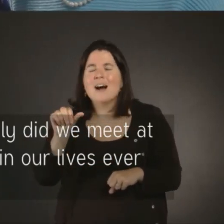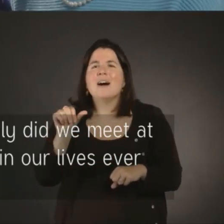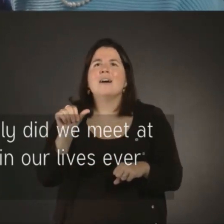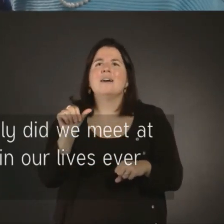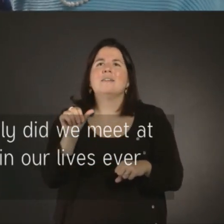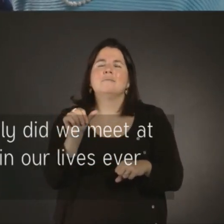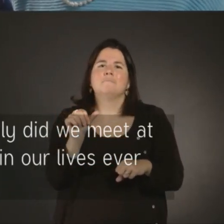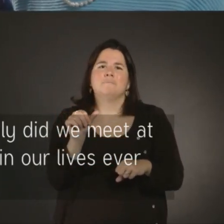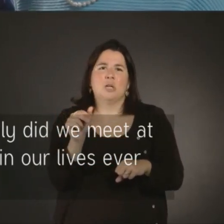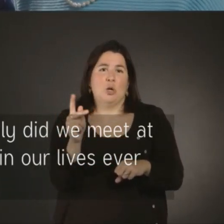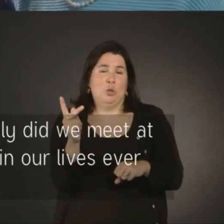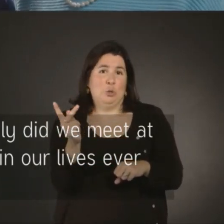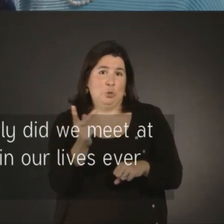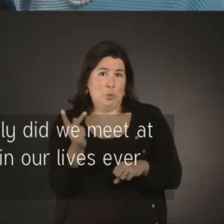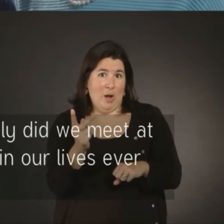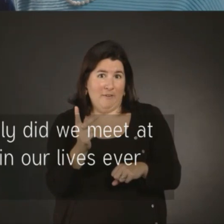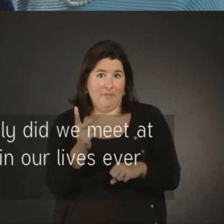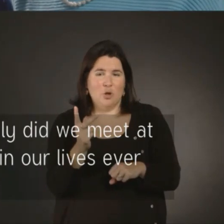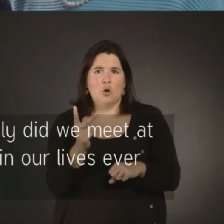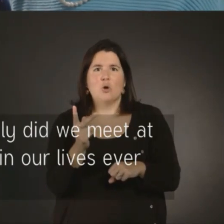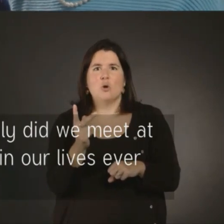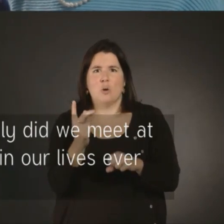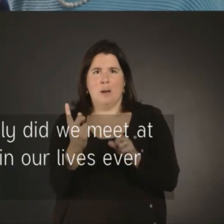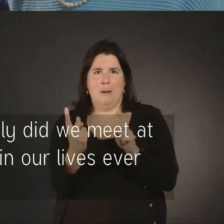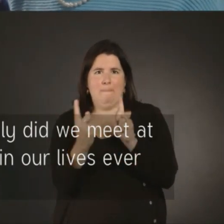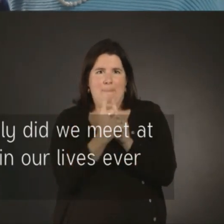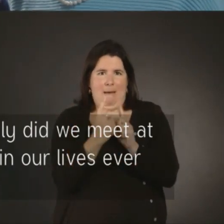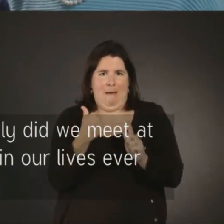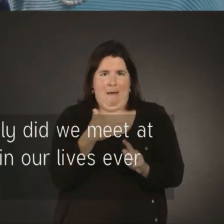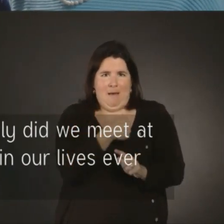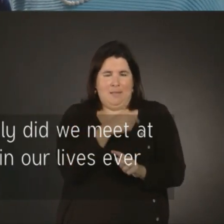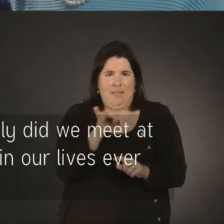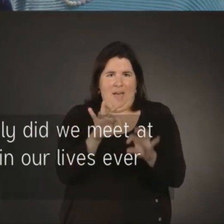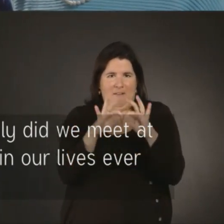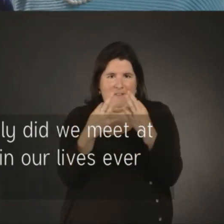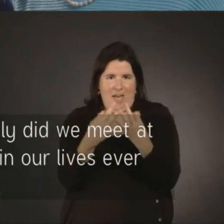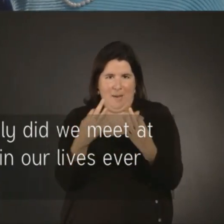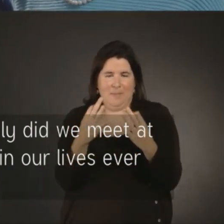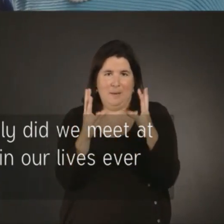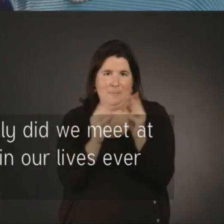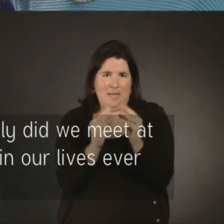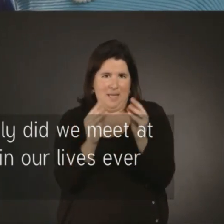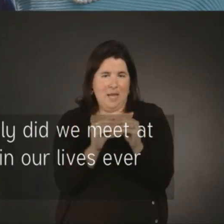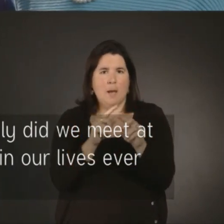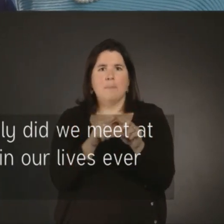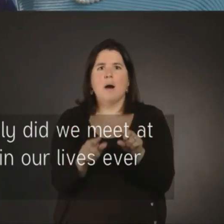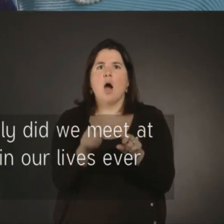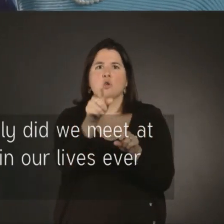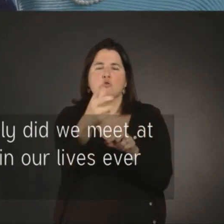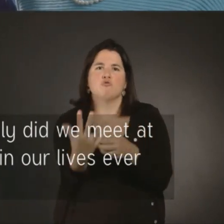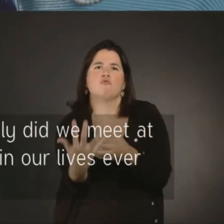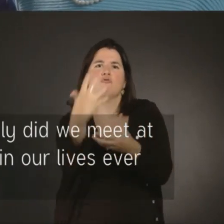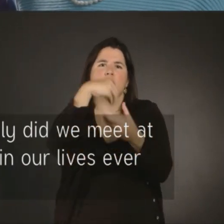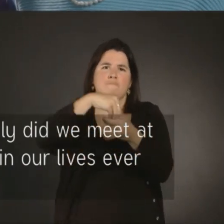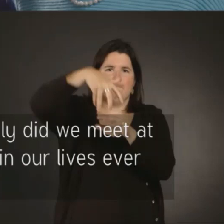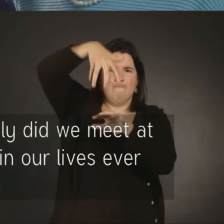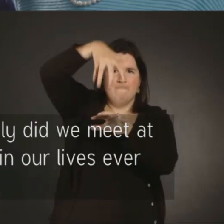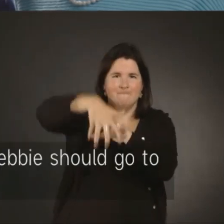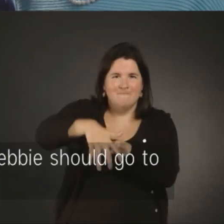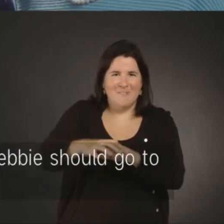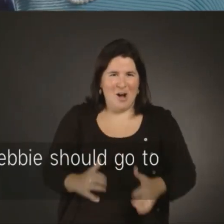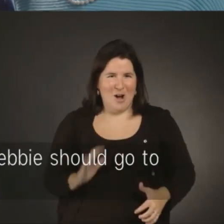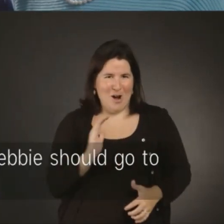not only did we meet at that family meeting, but you know, you've been in our lives ever